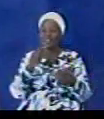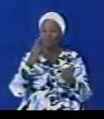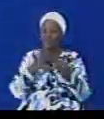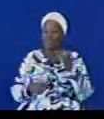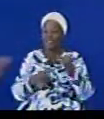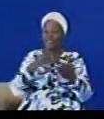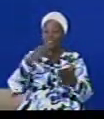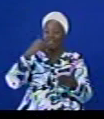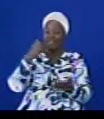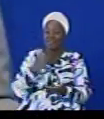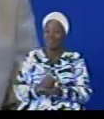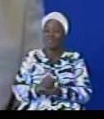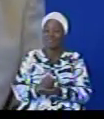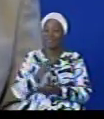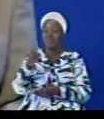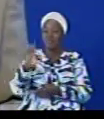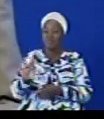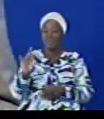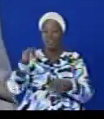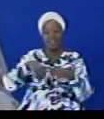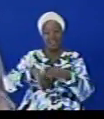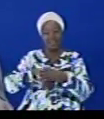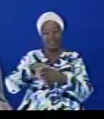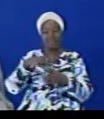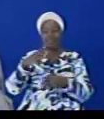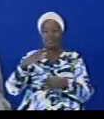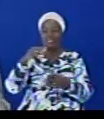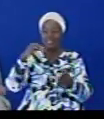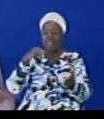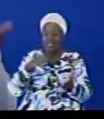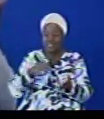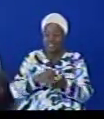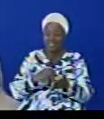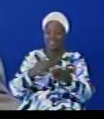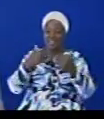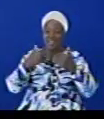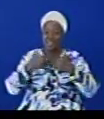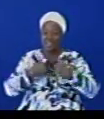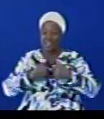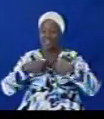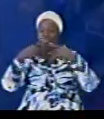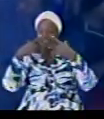amen, you'll find out it has come.